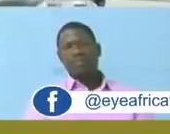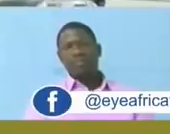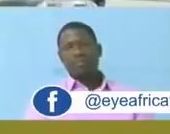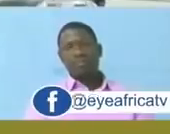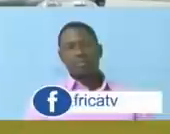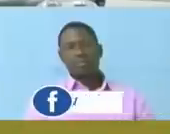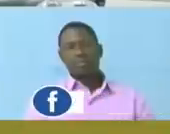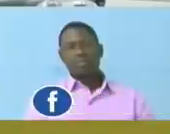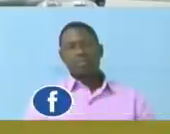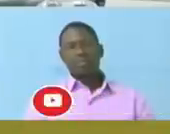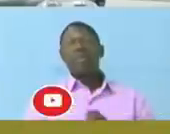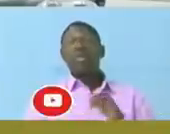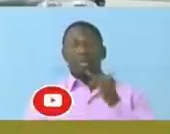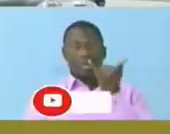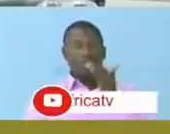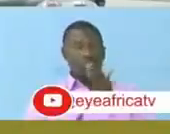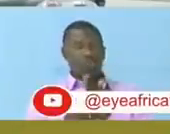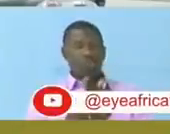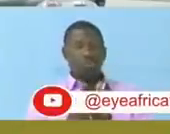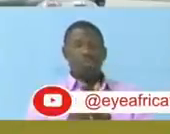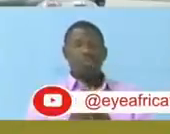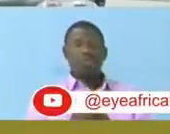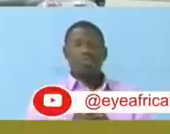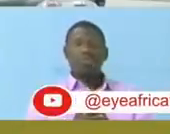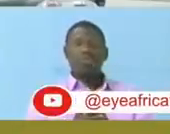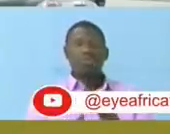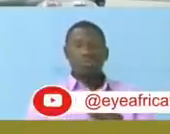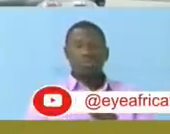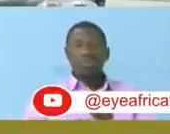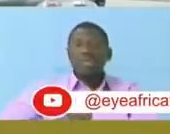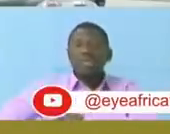Yes, that's definitely unlawful detention is a violation.